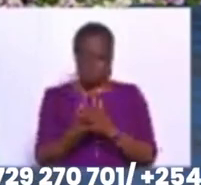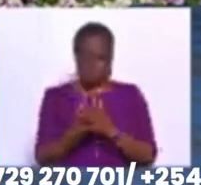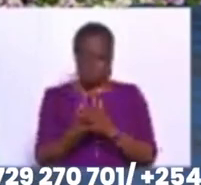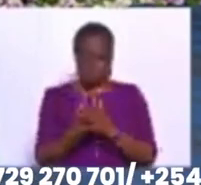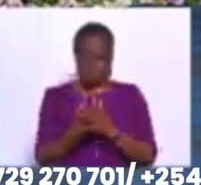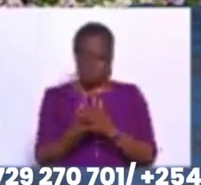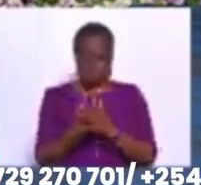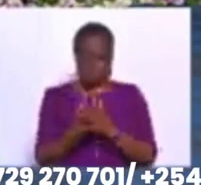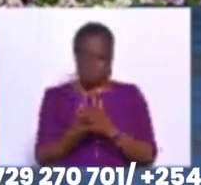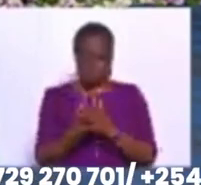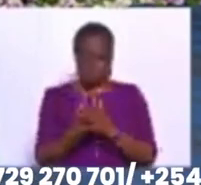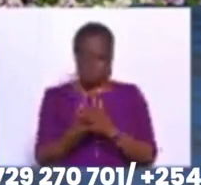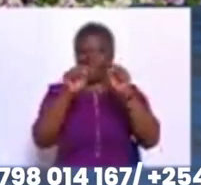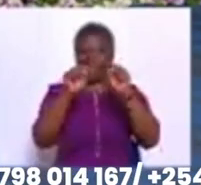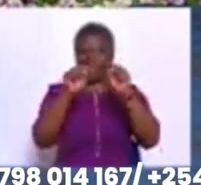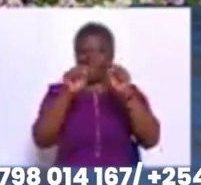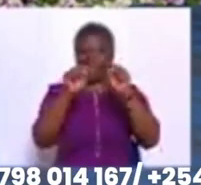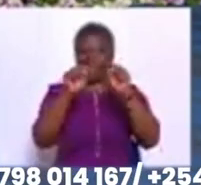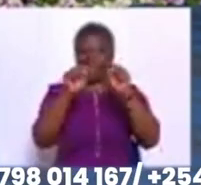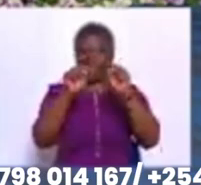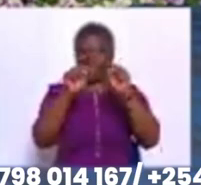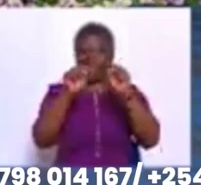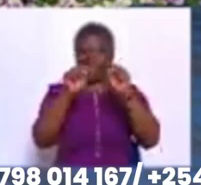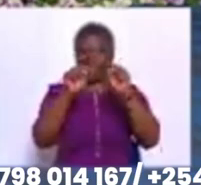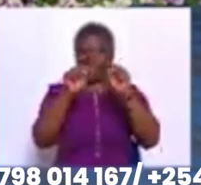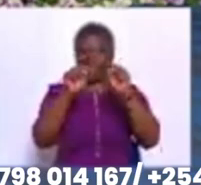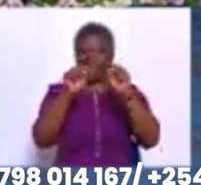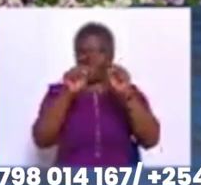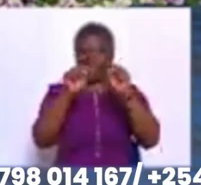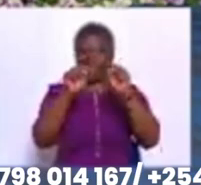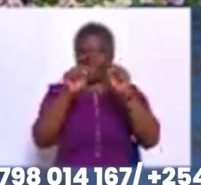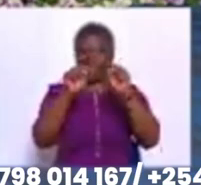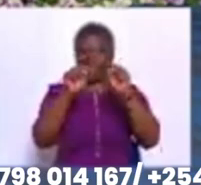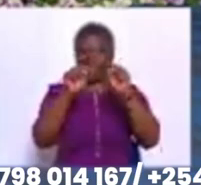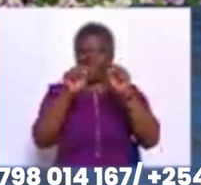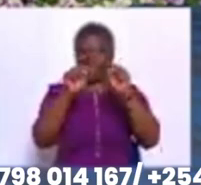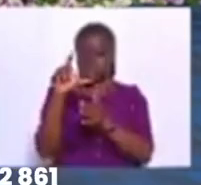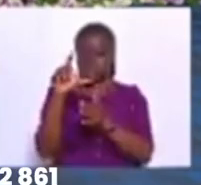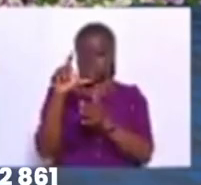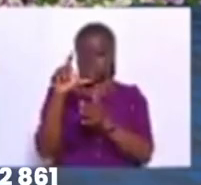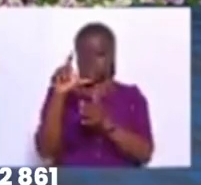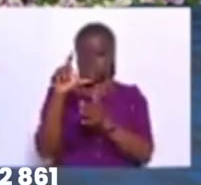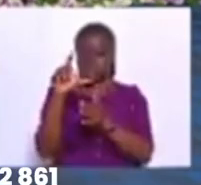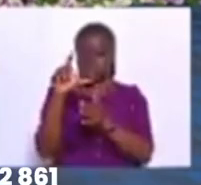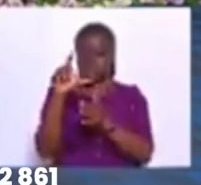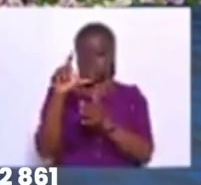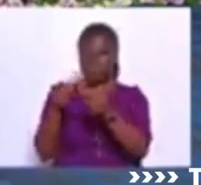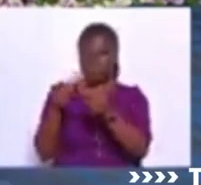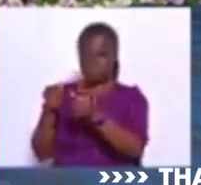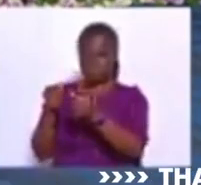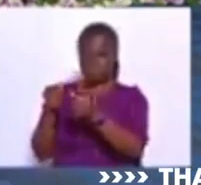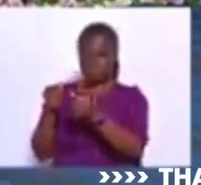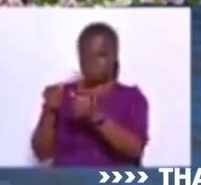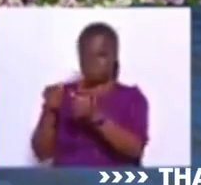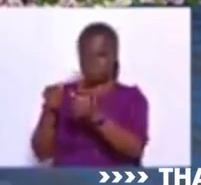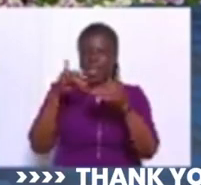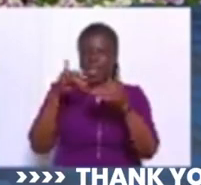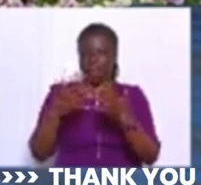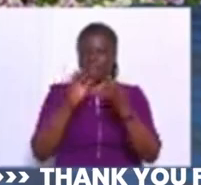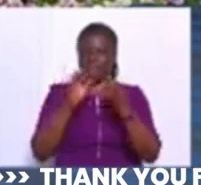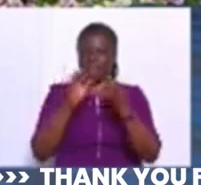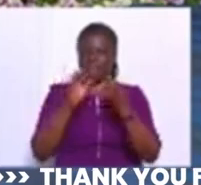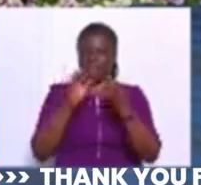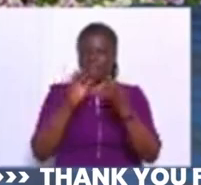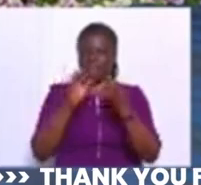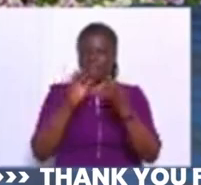will discover any emergent cancer and destroy it very quickly. That's the beauty of having a fantastic immune